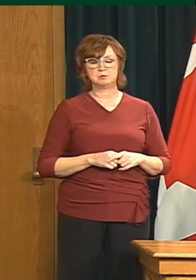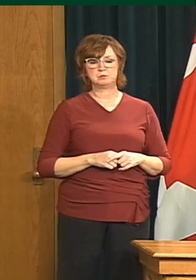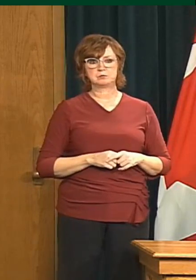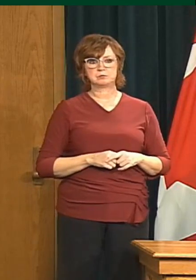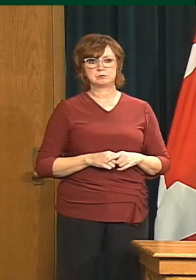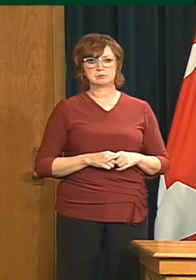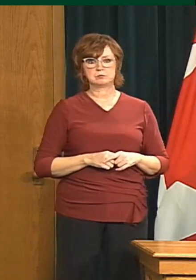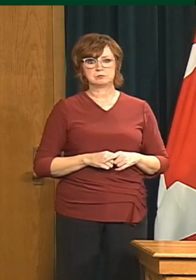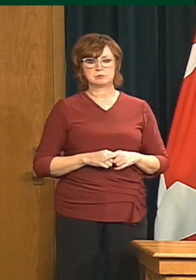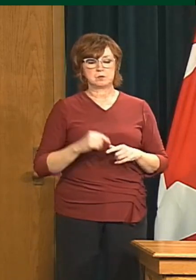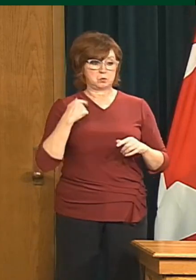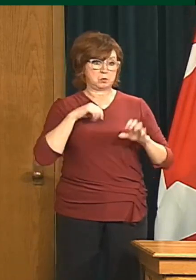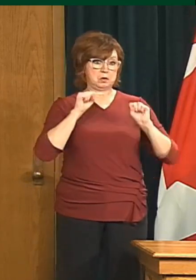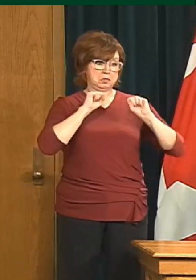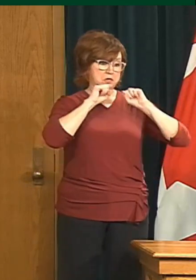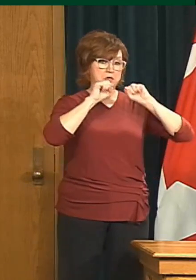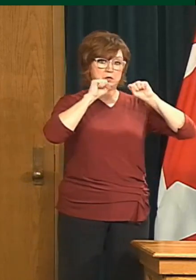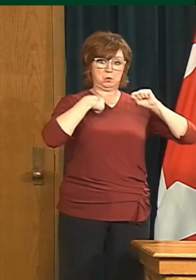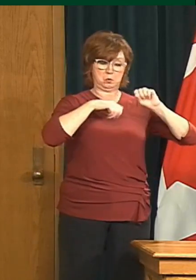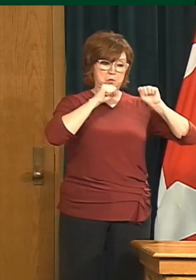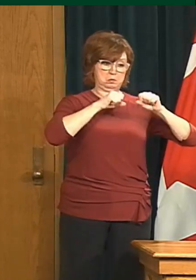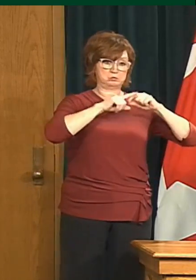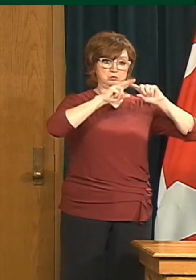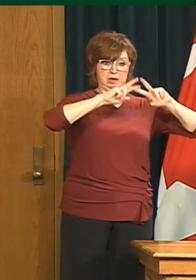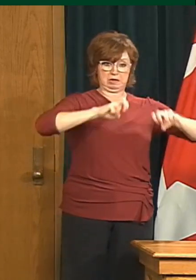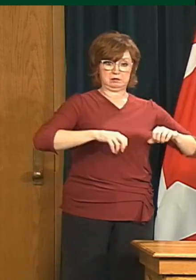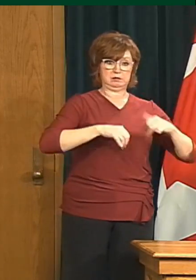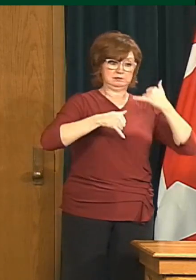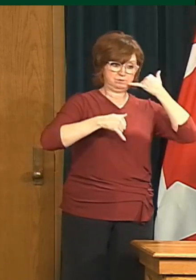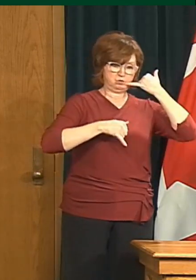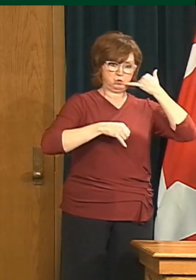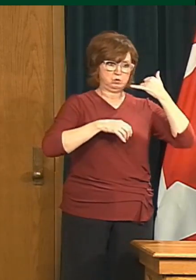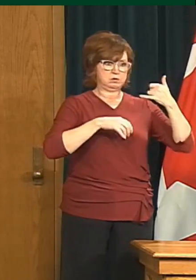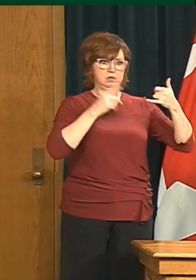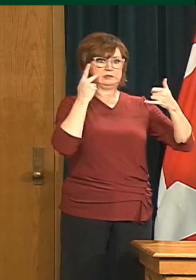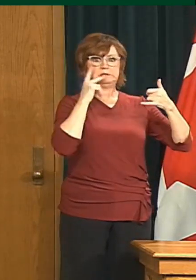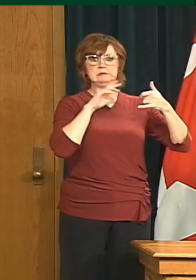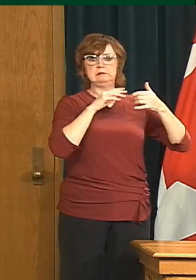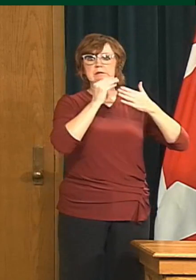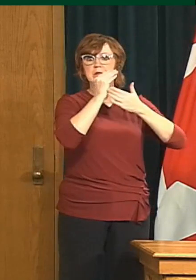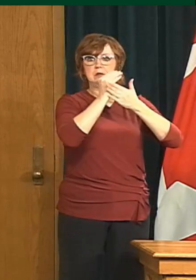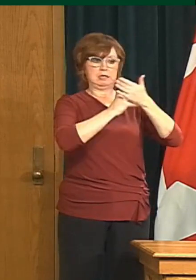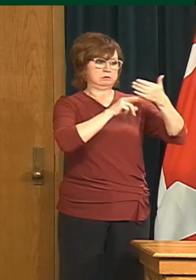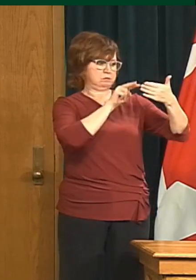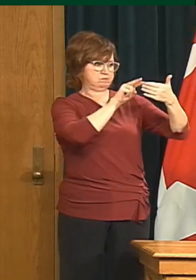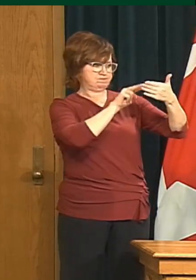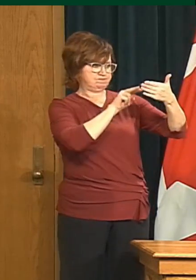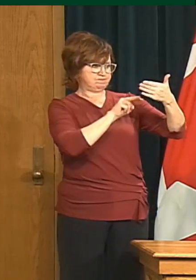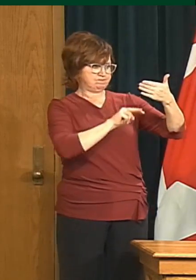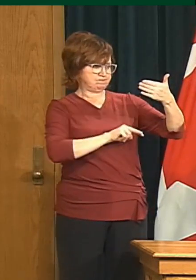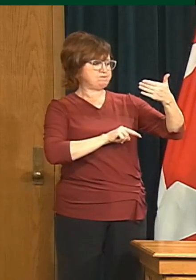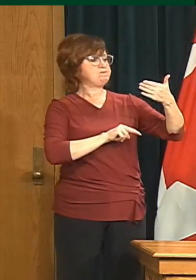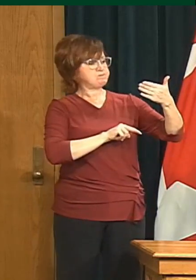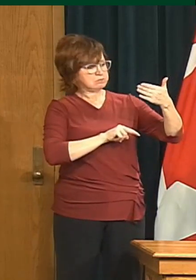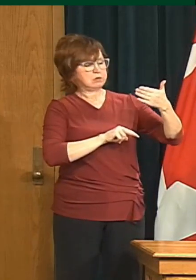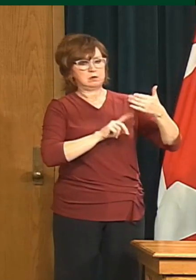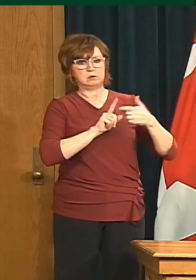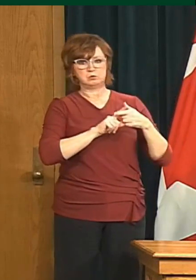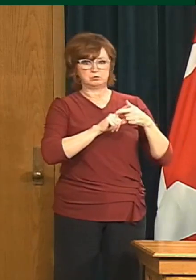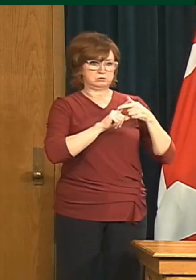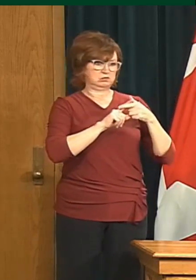in. Obviously, there's that number, and there's other ways through which people can express their concerns. So we can